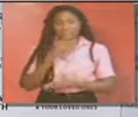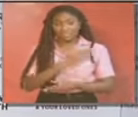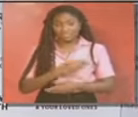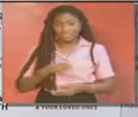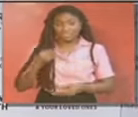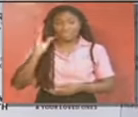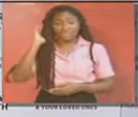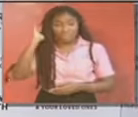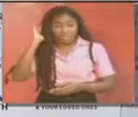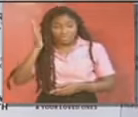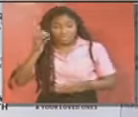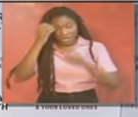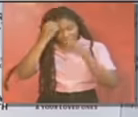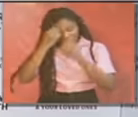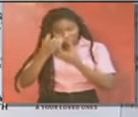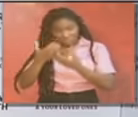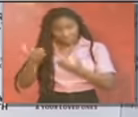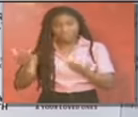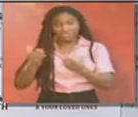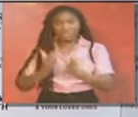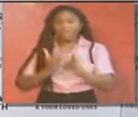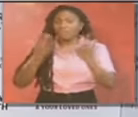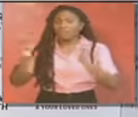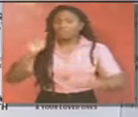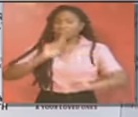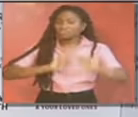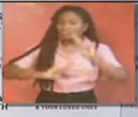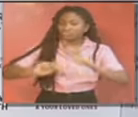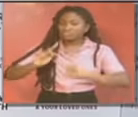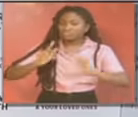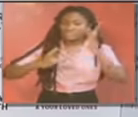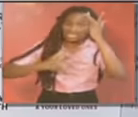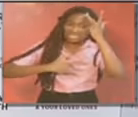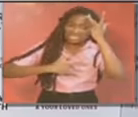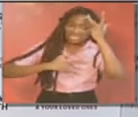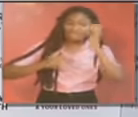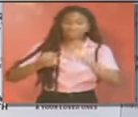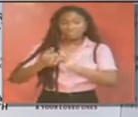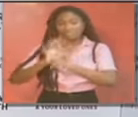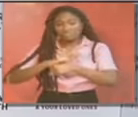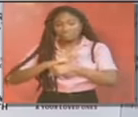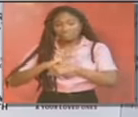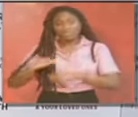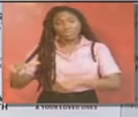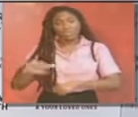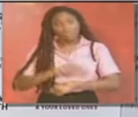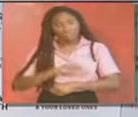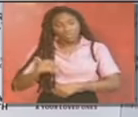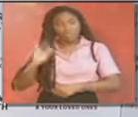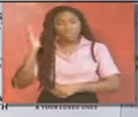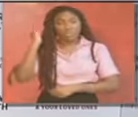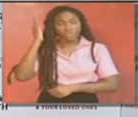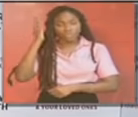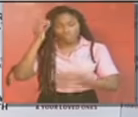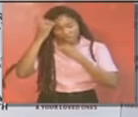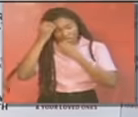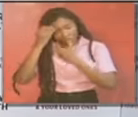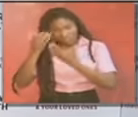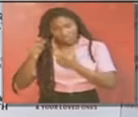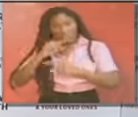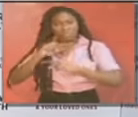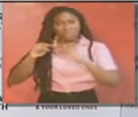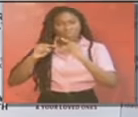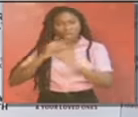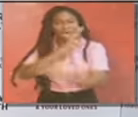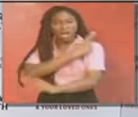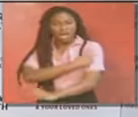who will give us the clinical update, and she will also provide this morning an update on the parallel health system. Then we